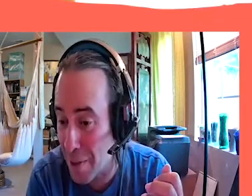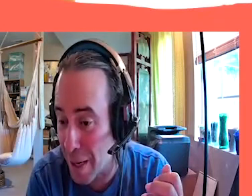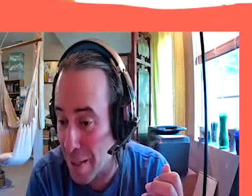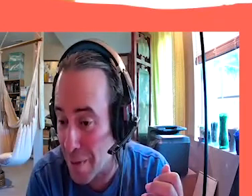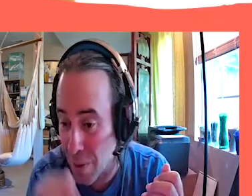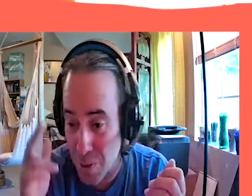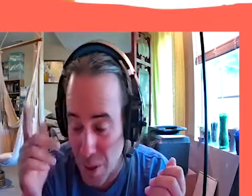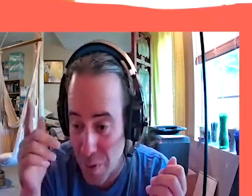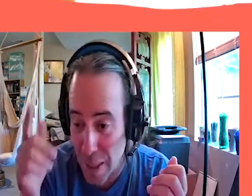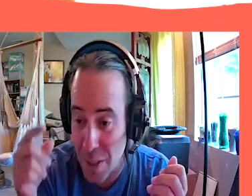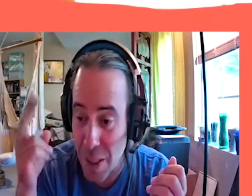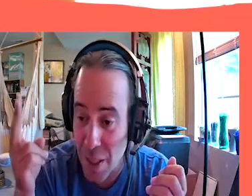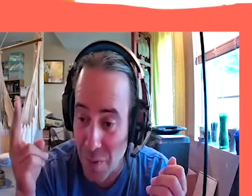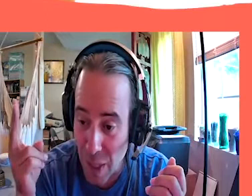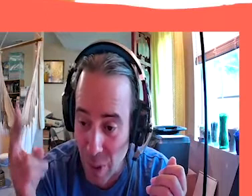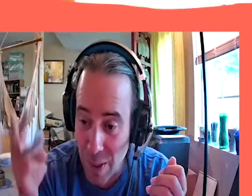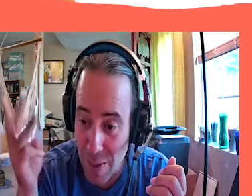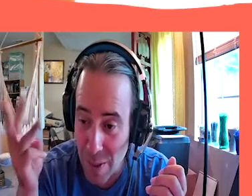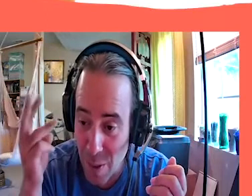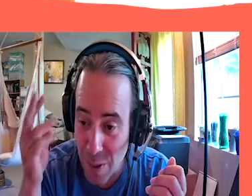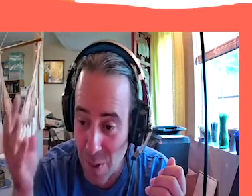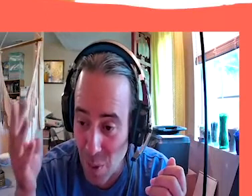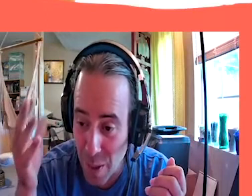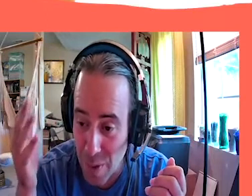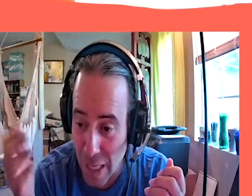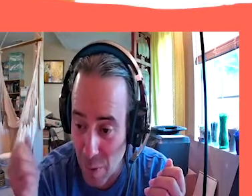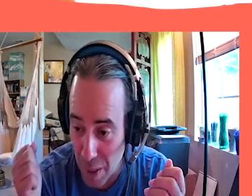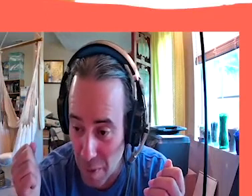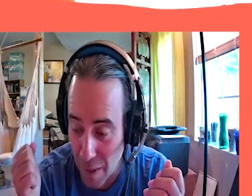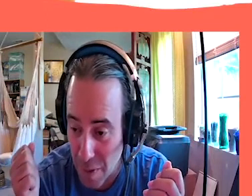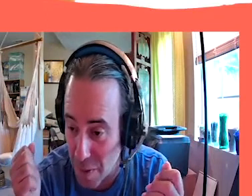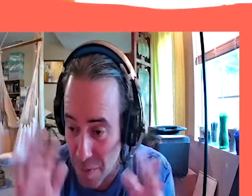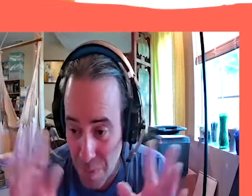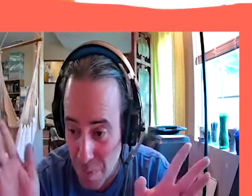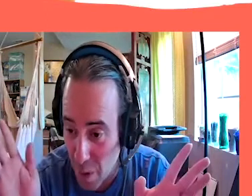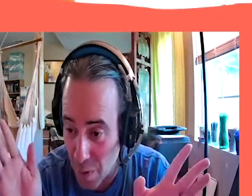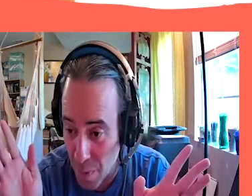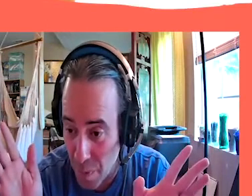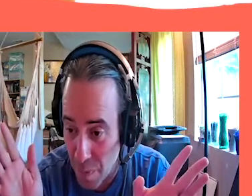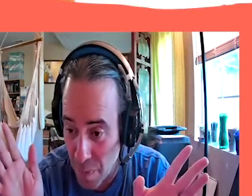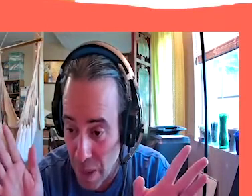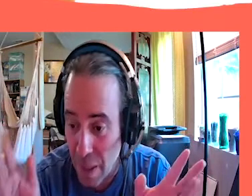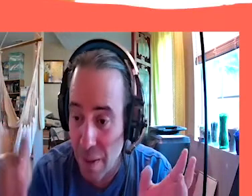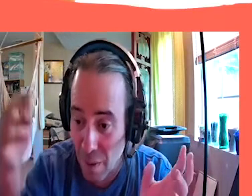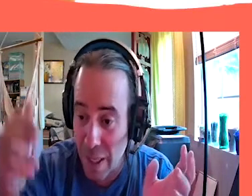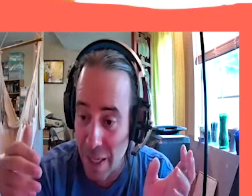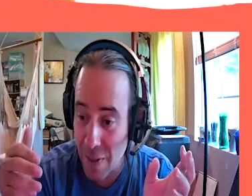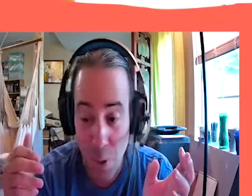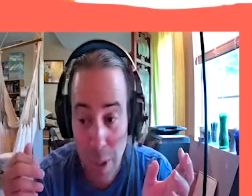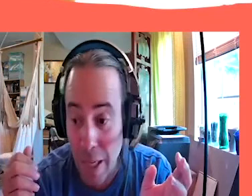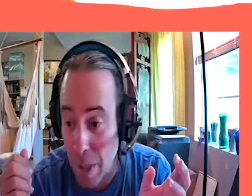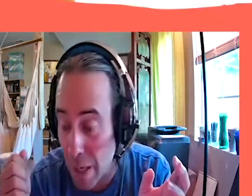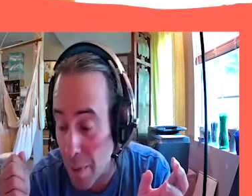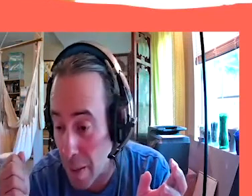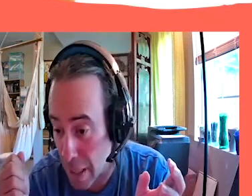in the contract for instructional faculty, for librarians, coaches, coordinators, everybody, counselors, all of you. They're lined out there,